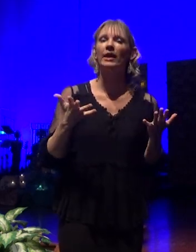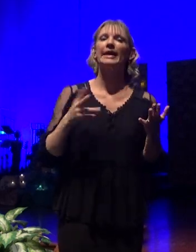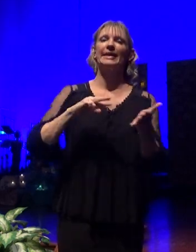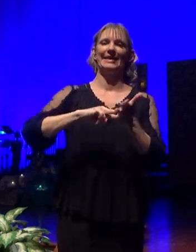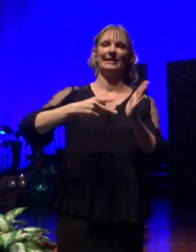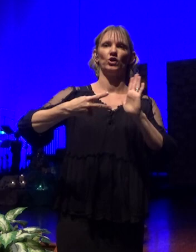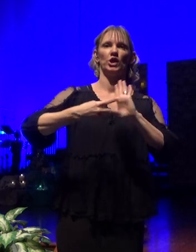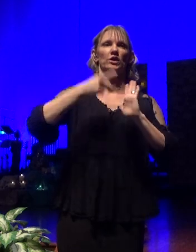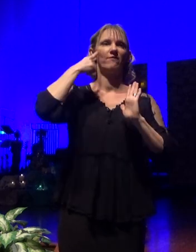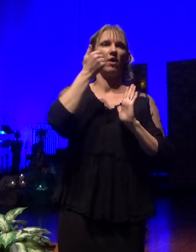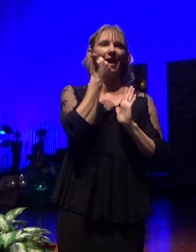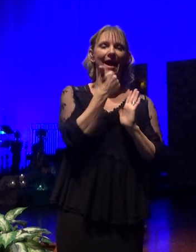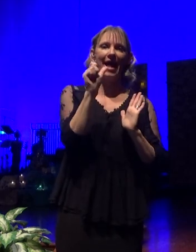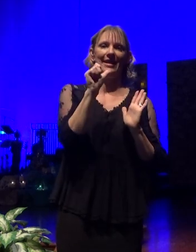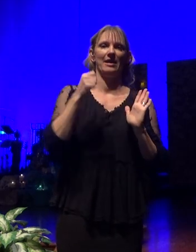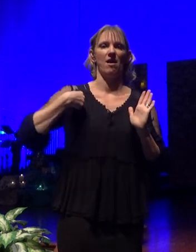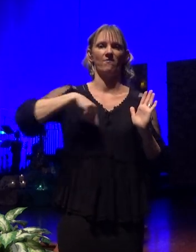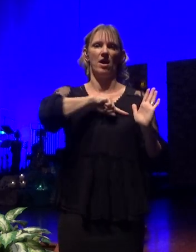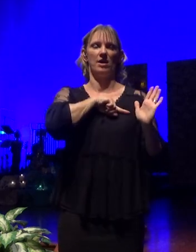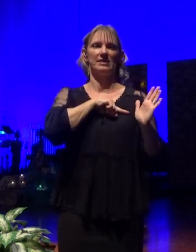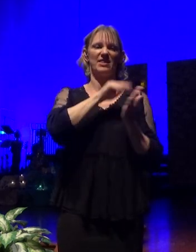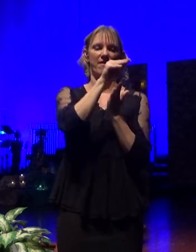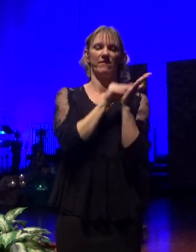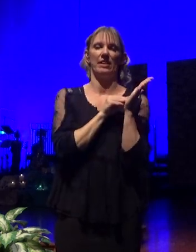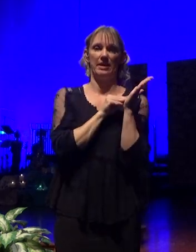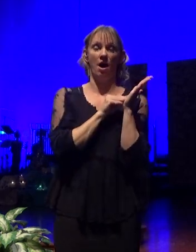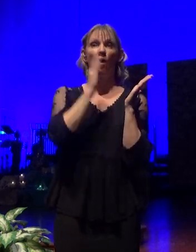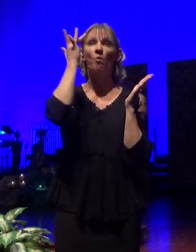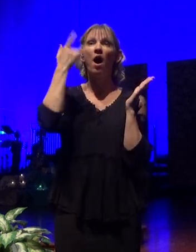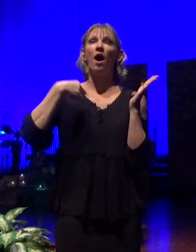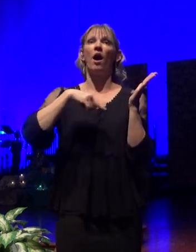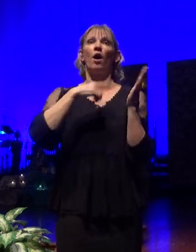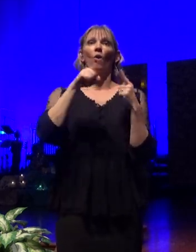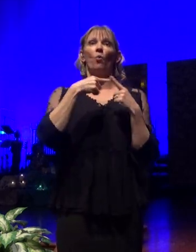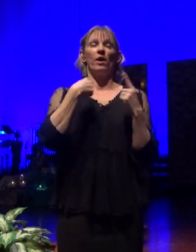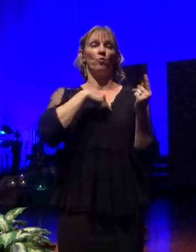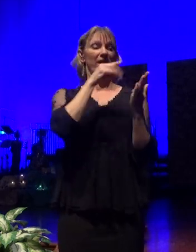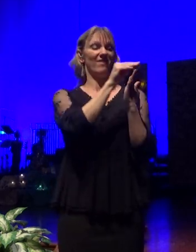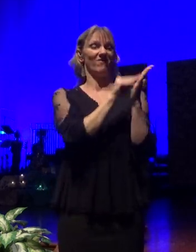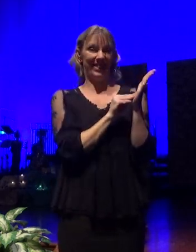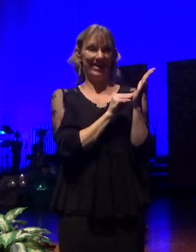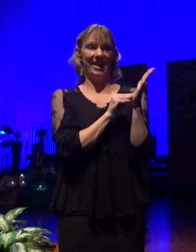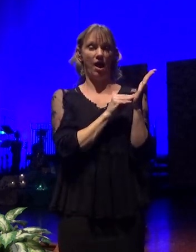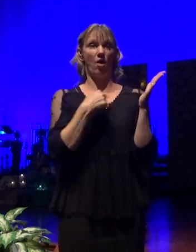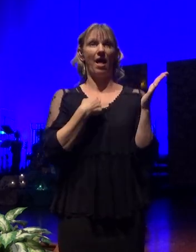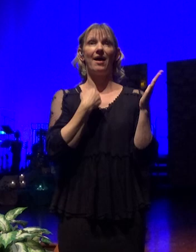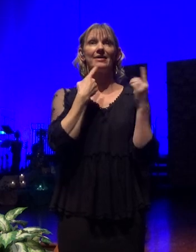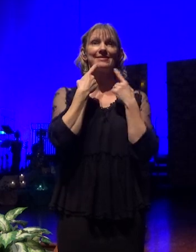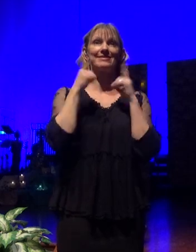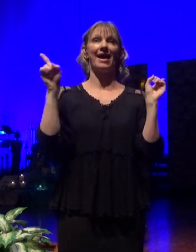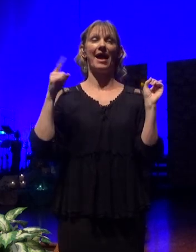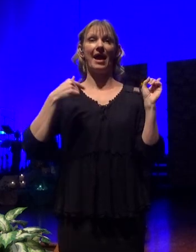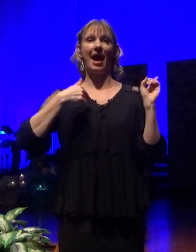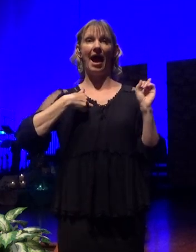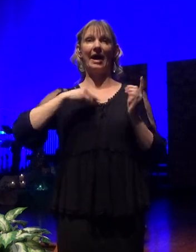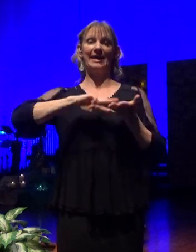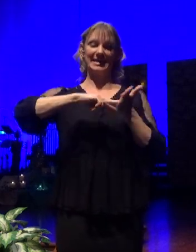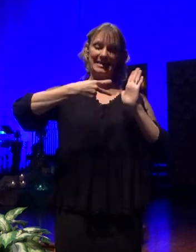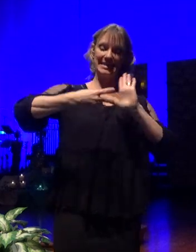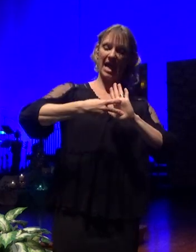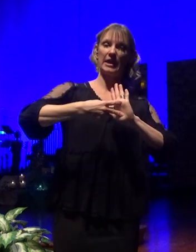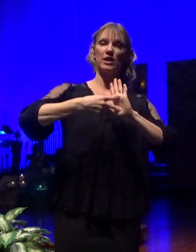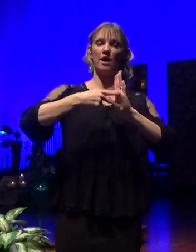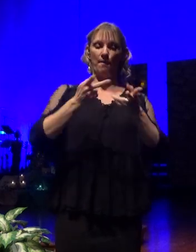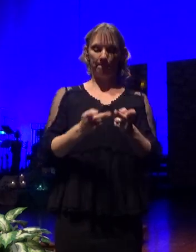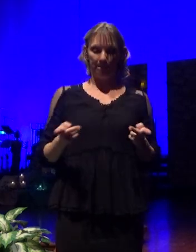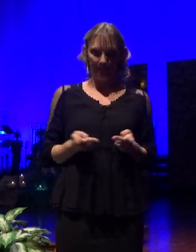any of us who fill it out. Because what we are saying when we fill it out is, I intend to be a place